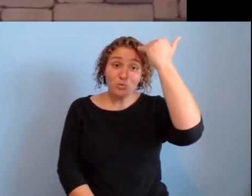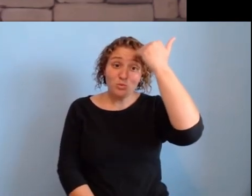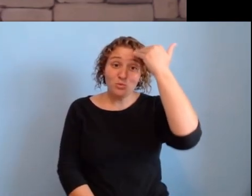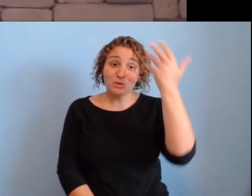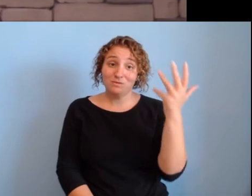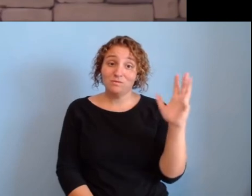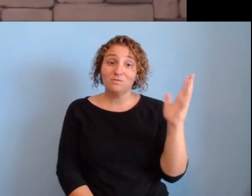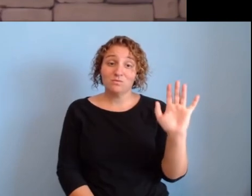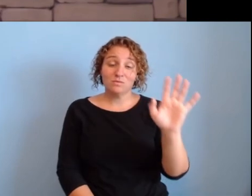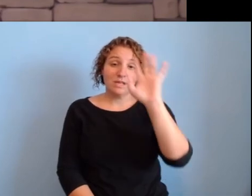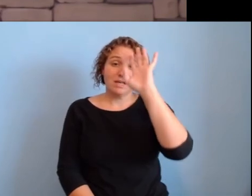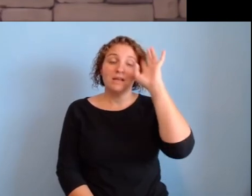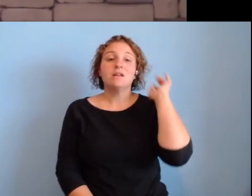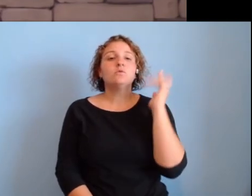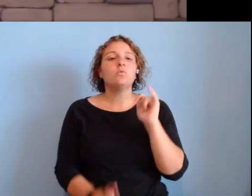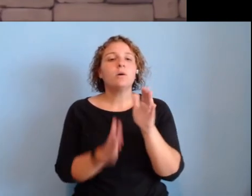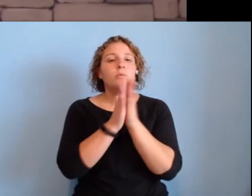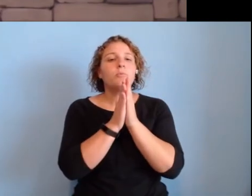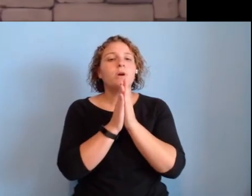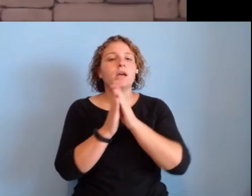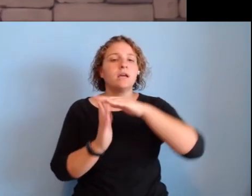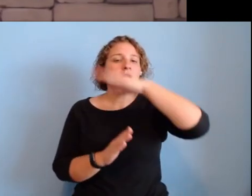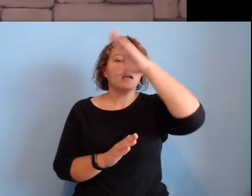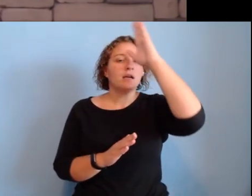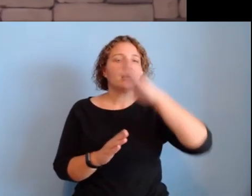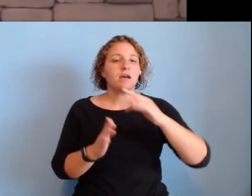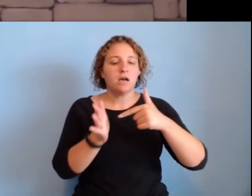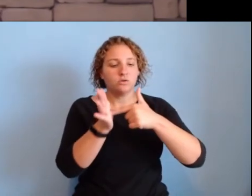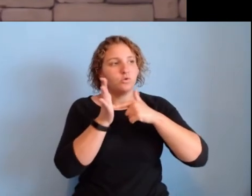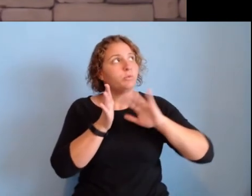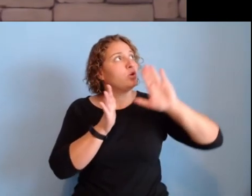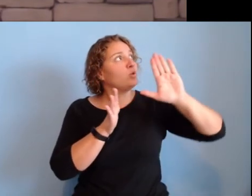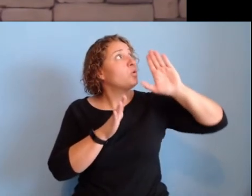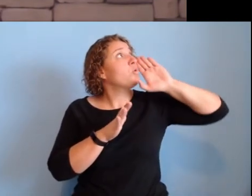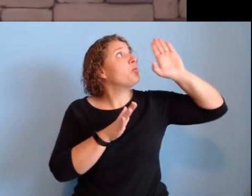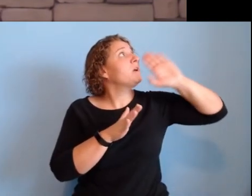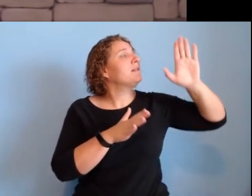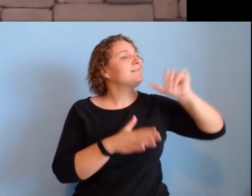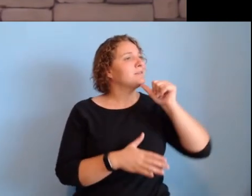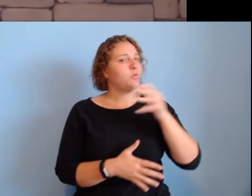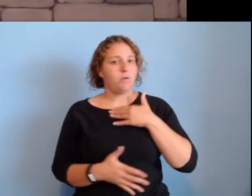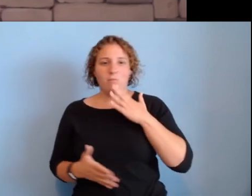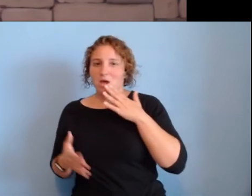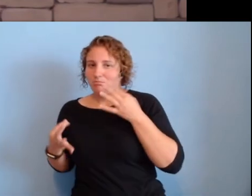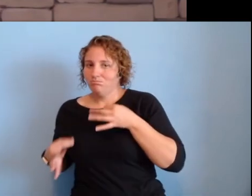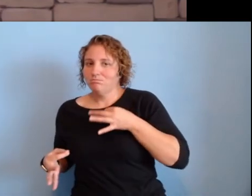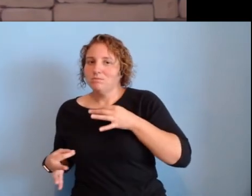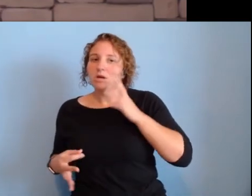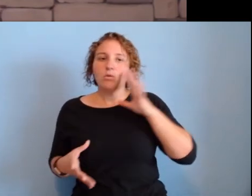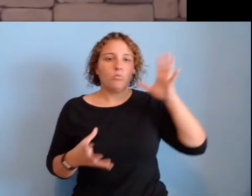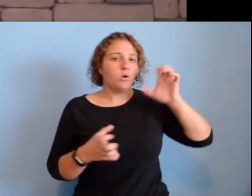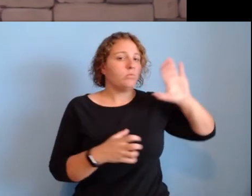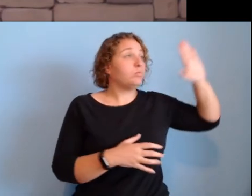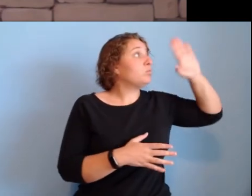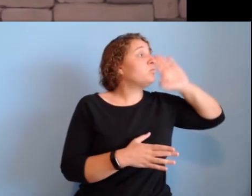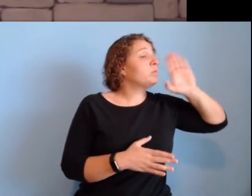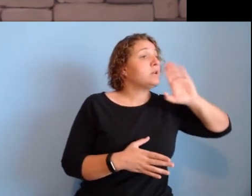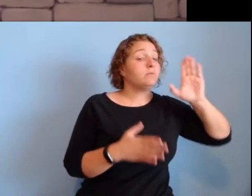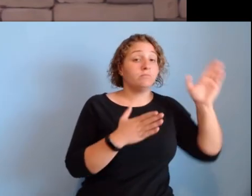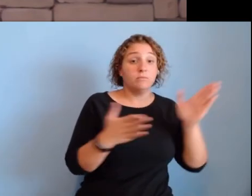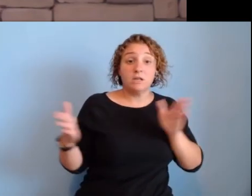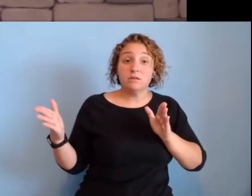That's why we spend time praying. God, show me your will. I want to be in the midst of that. Not my will because it's usually painful. Before the